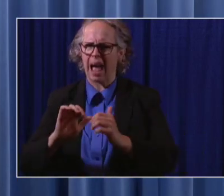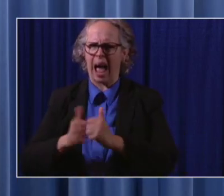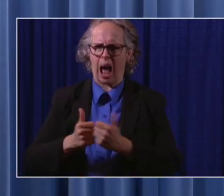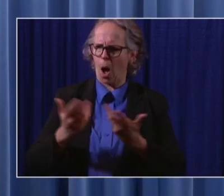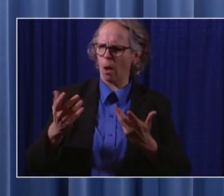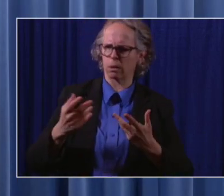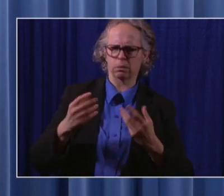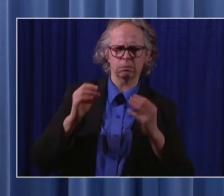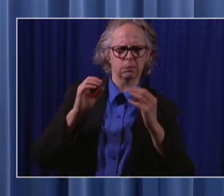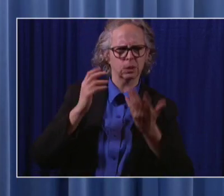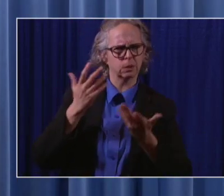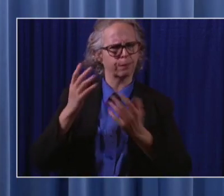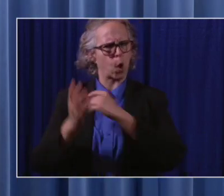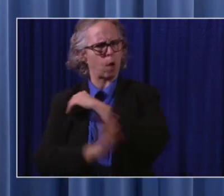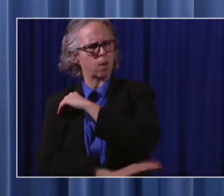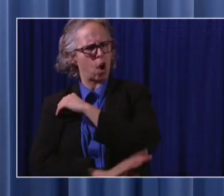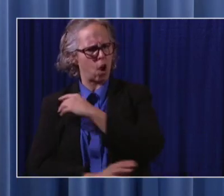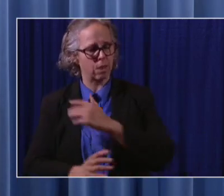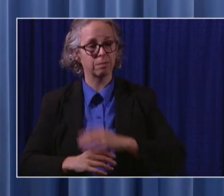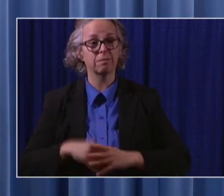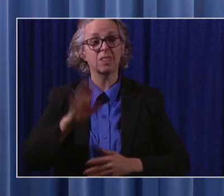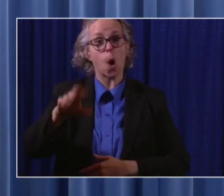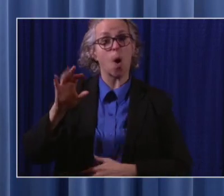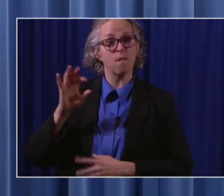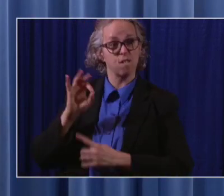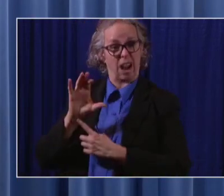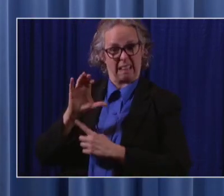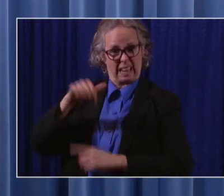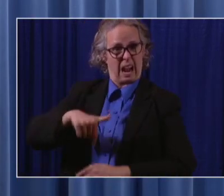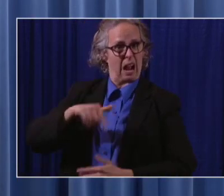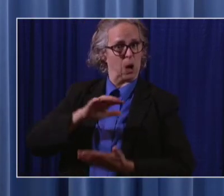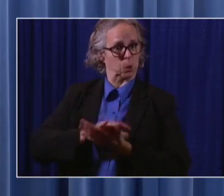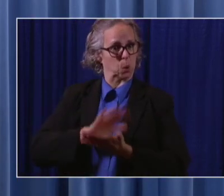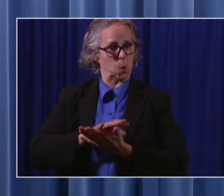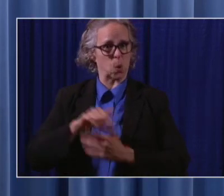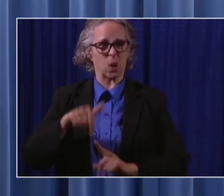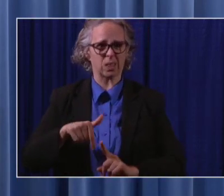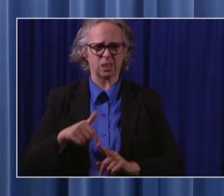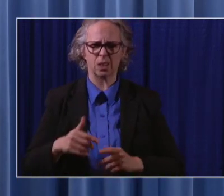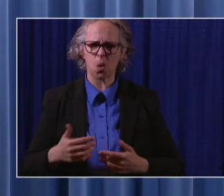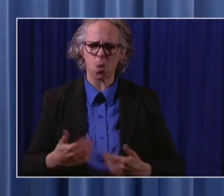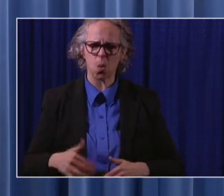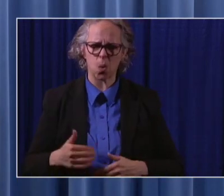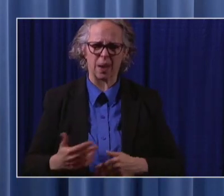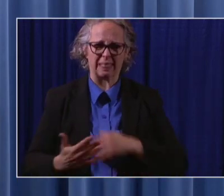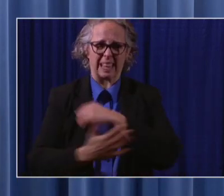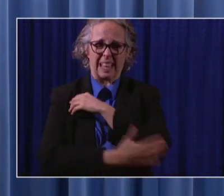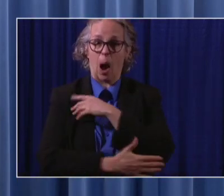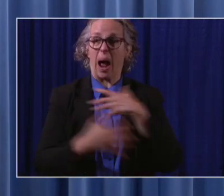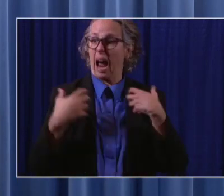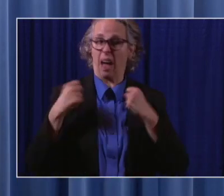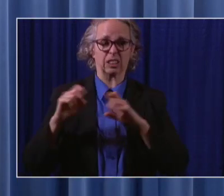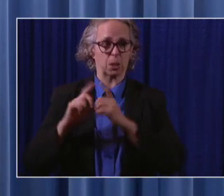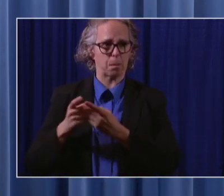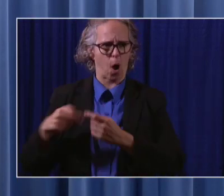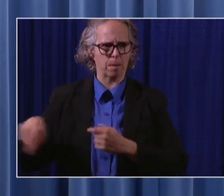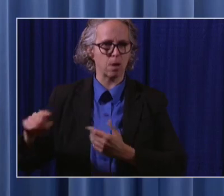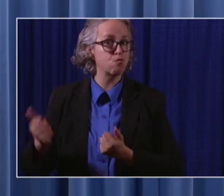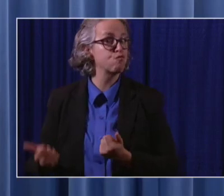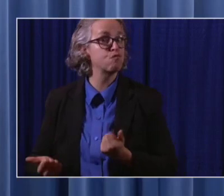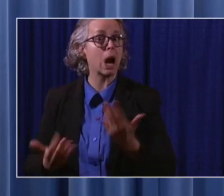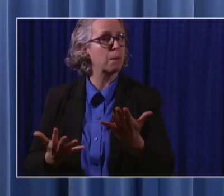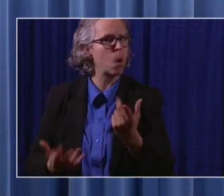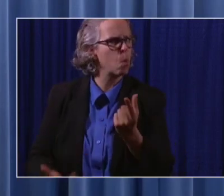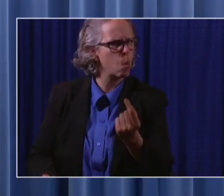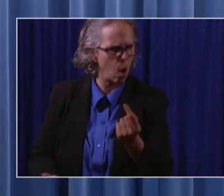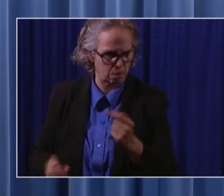schools, Franklin County, for example, the county health department has made a recommendation, and the schools